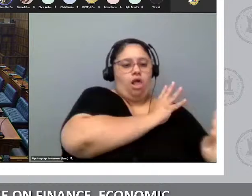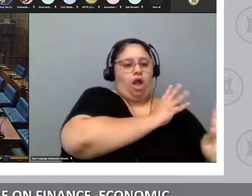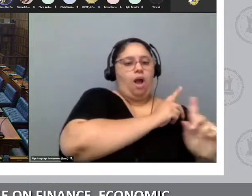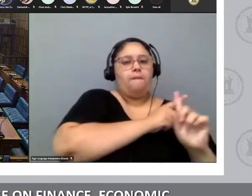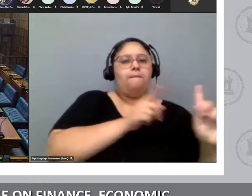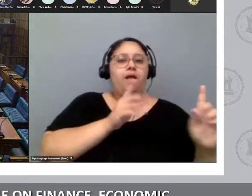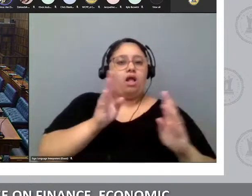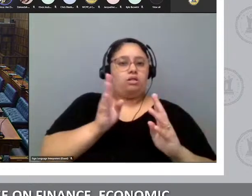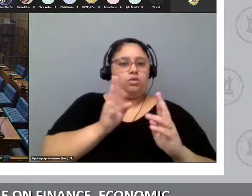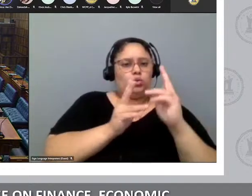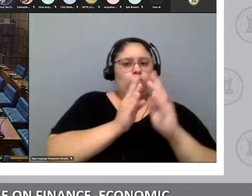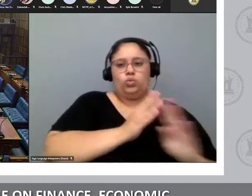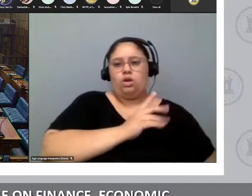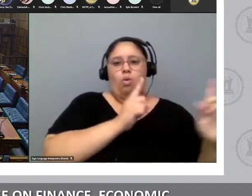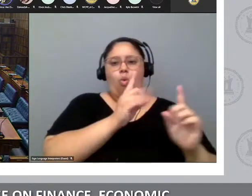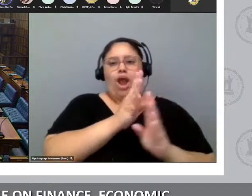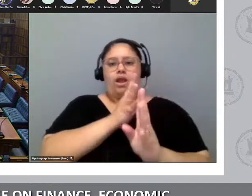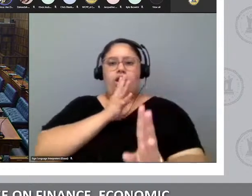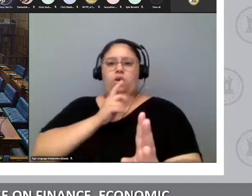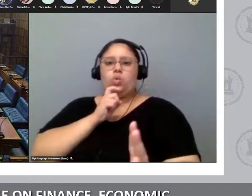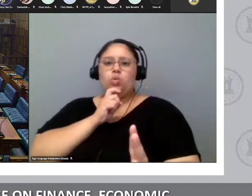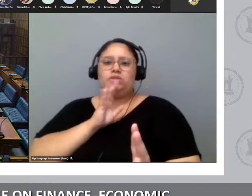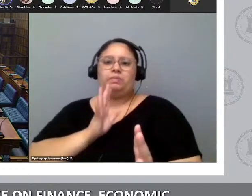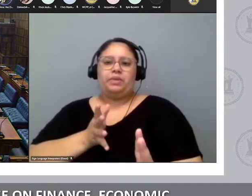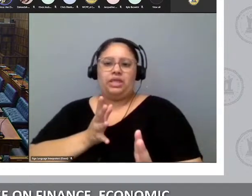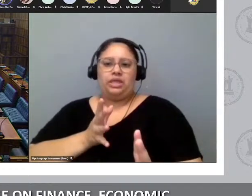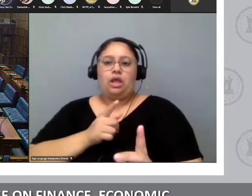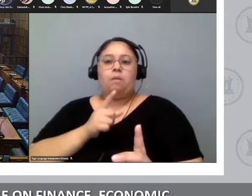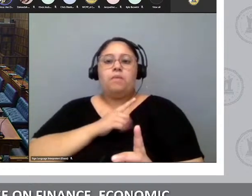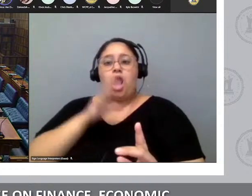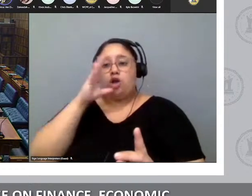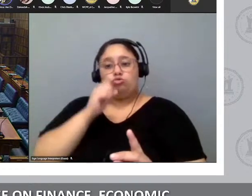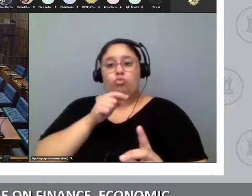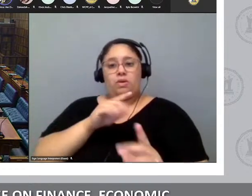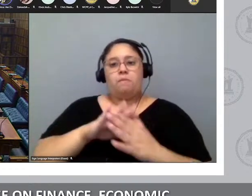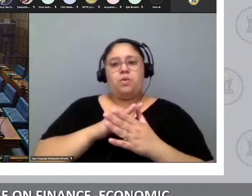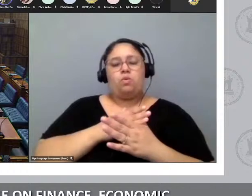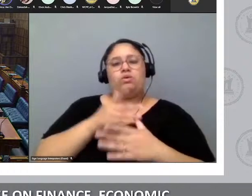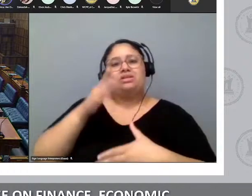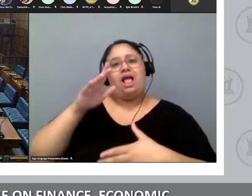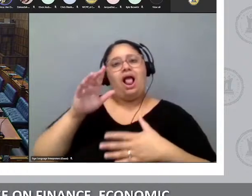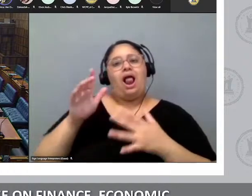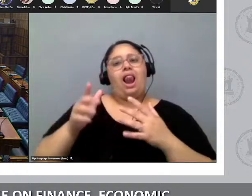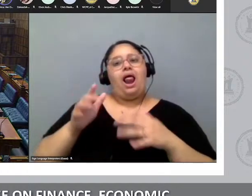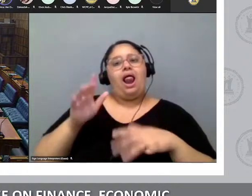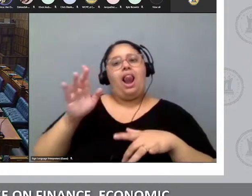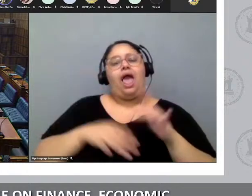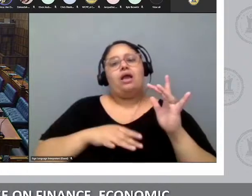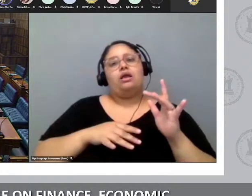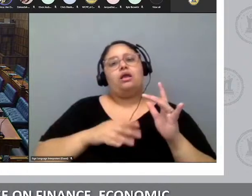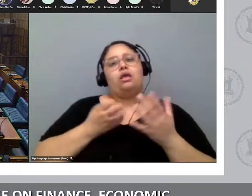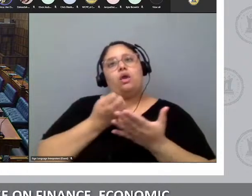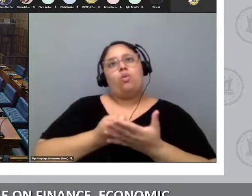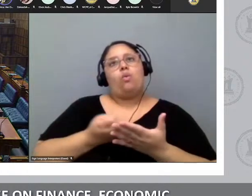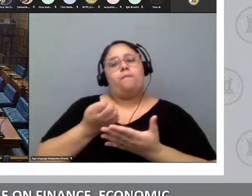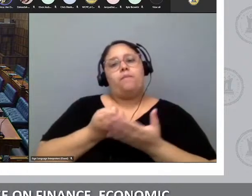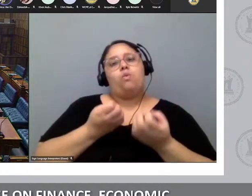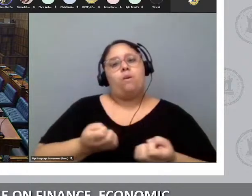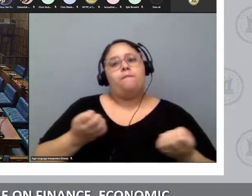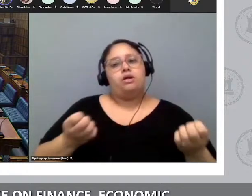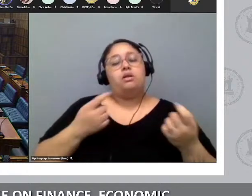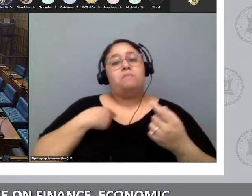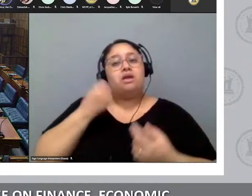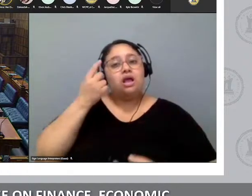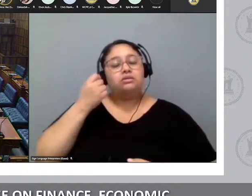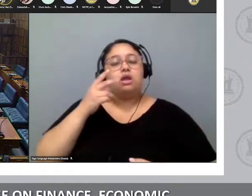used which I presume was due to a lack of equipment now my understanding understanding is that the port of